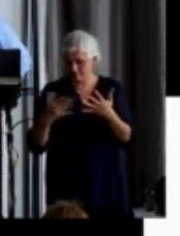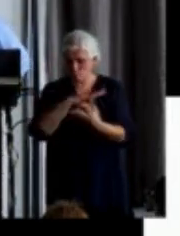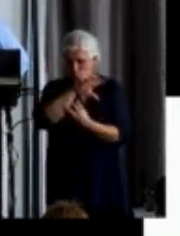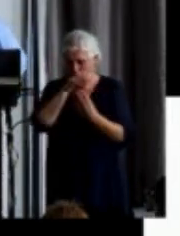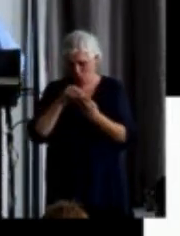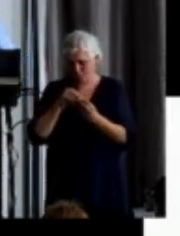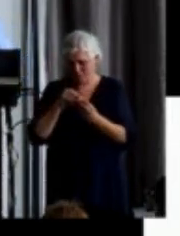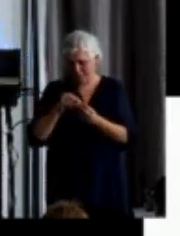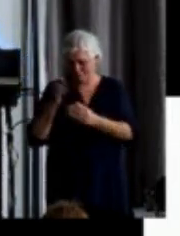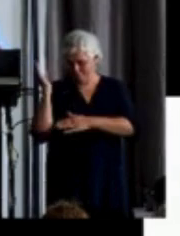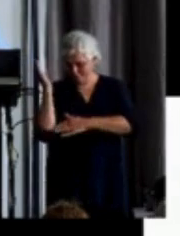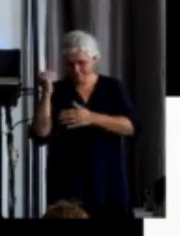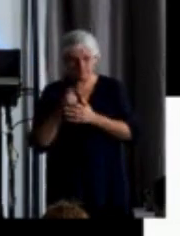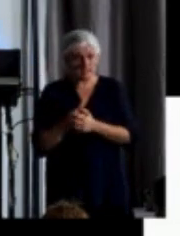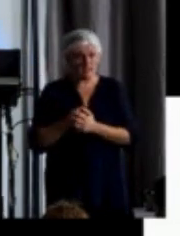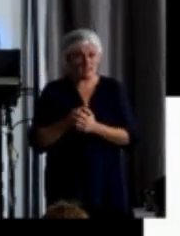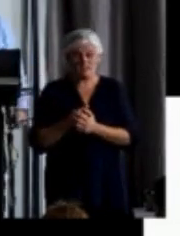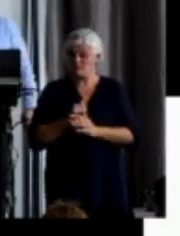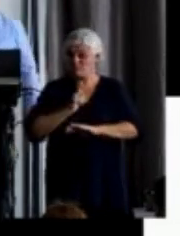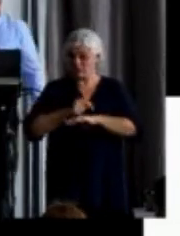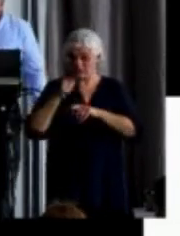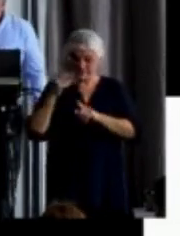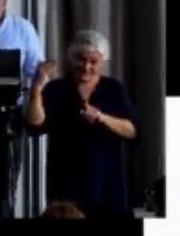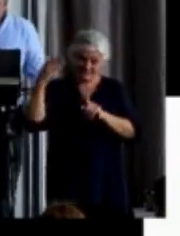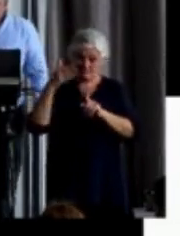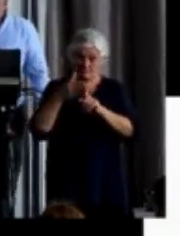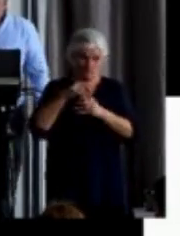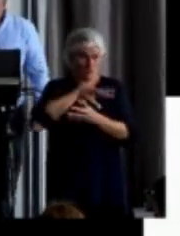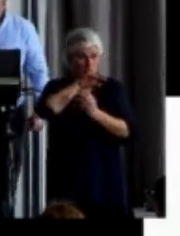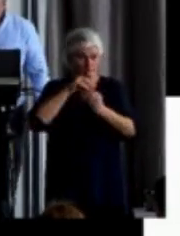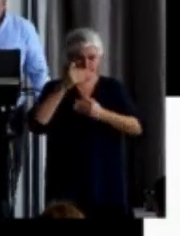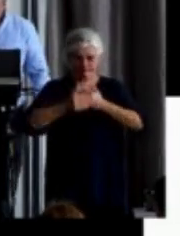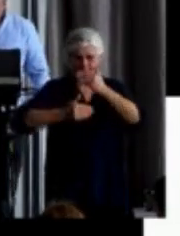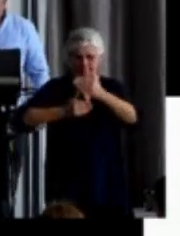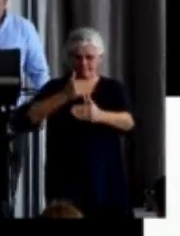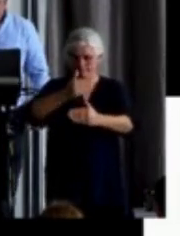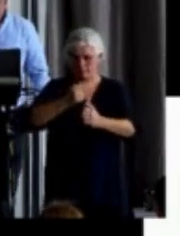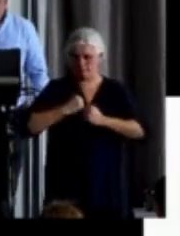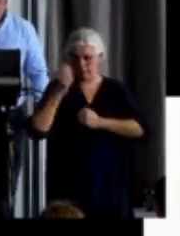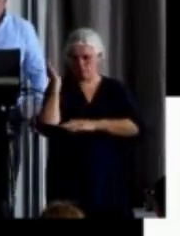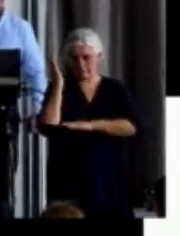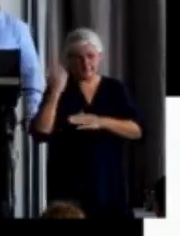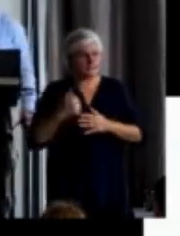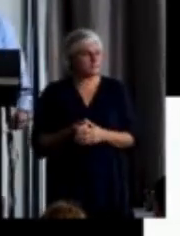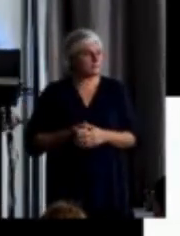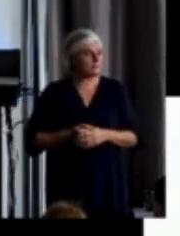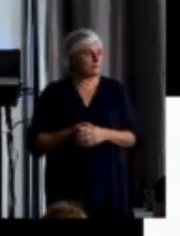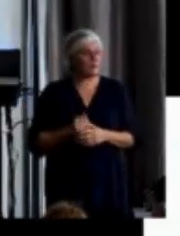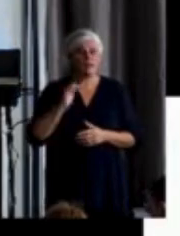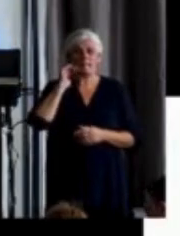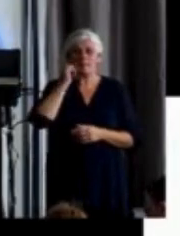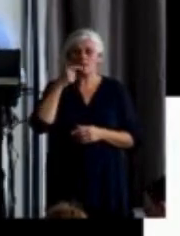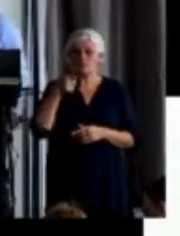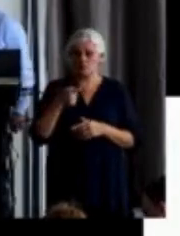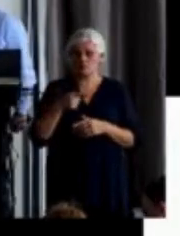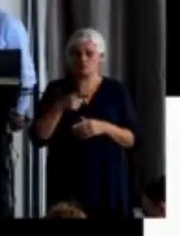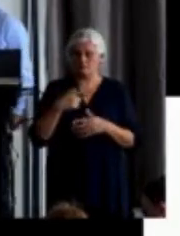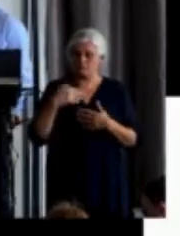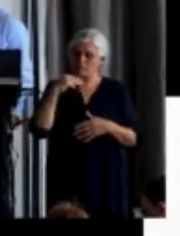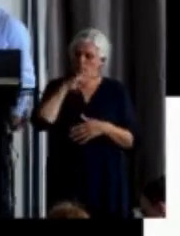concluding remarks. So that's basically the outline of the presentation. Because it's such a big